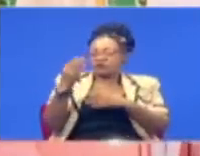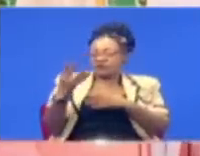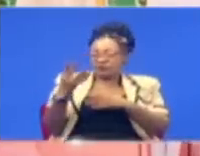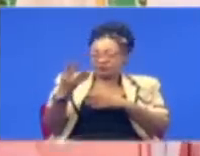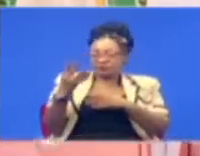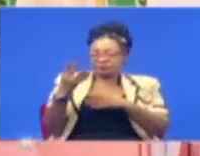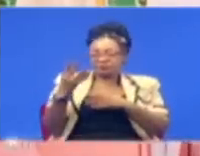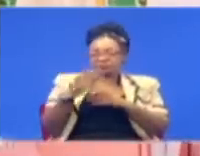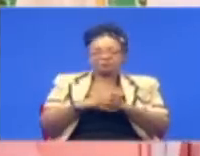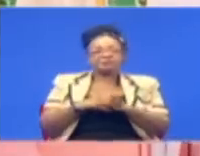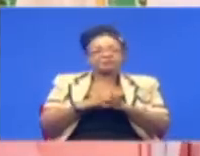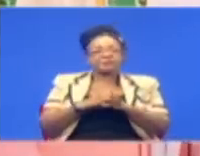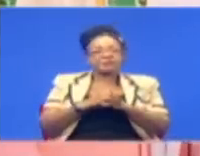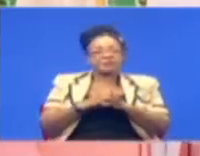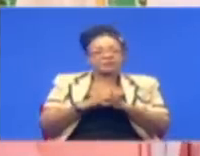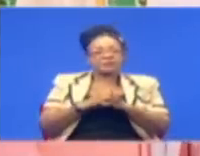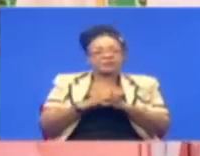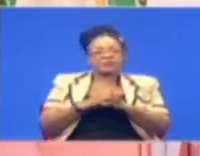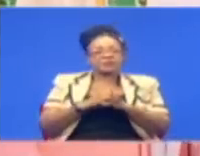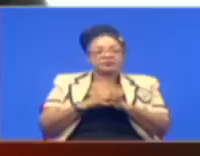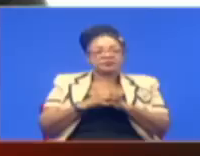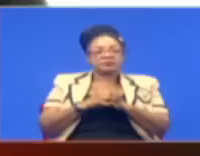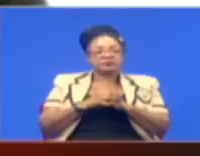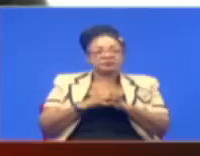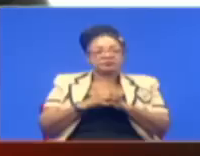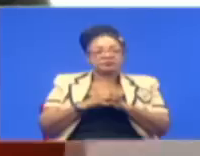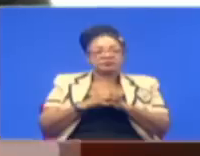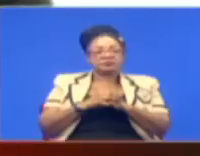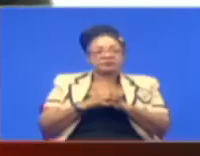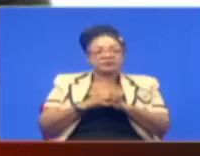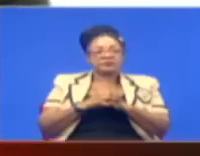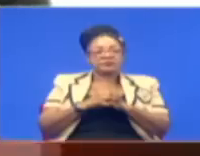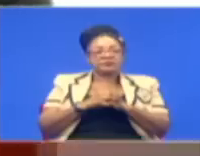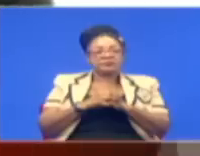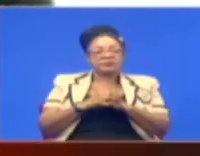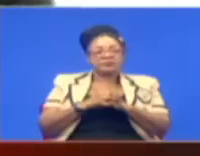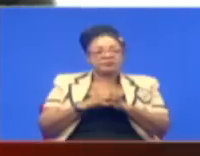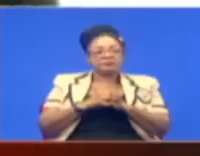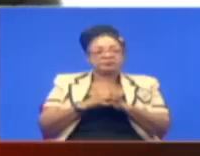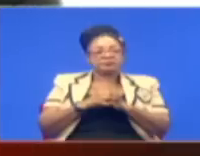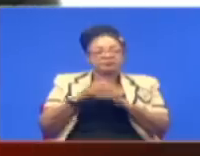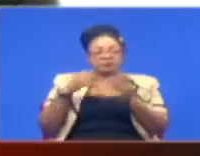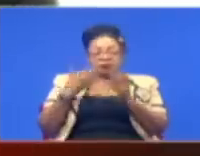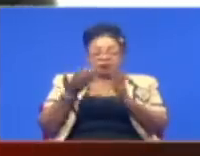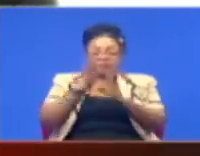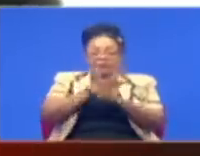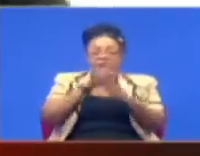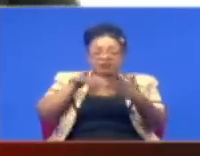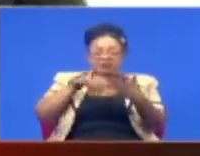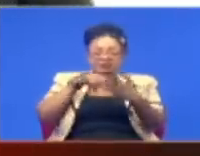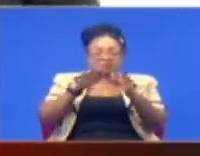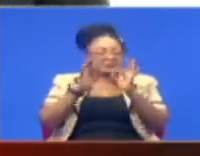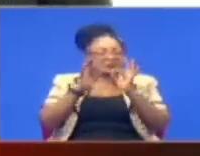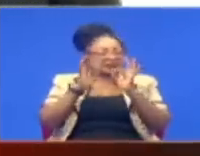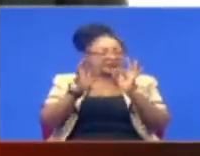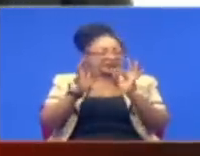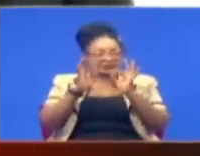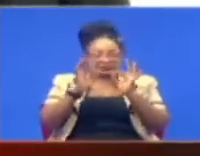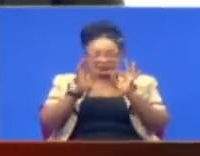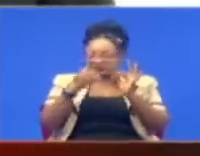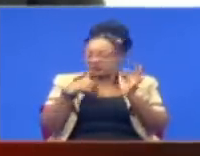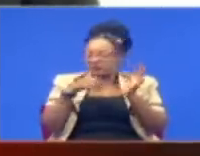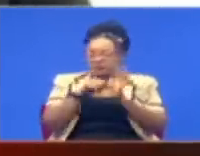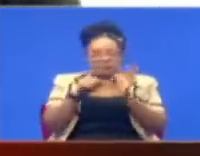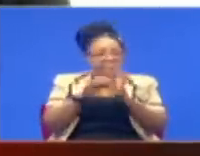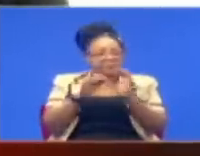Okay. So I'll just ask now, going back to your readings, which I said are excellent. I have no problem